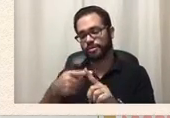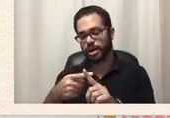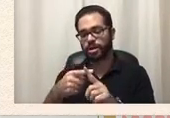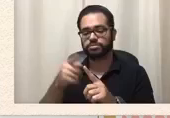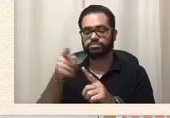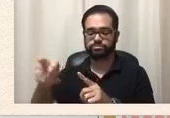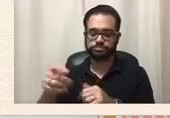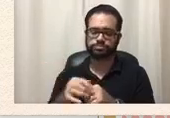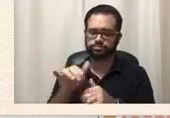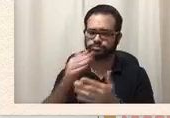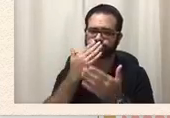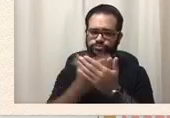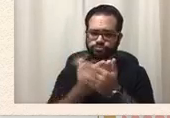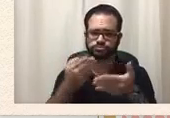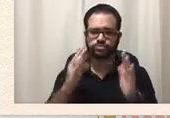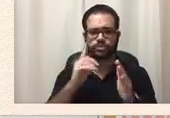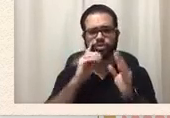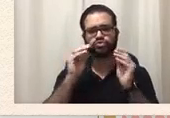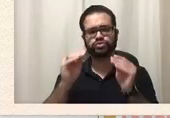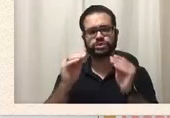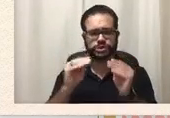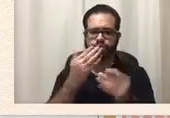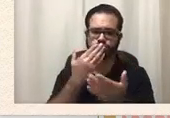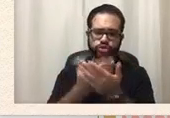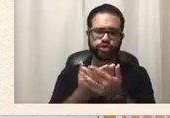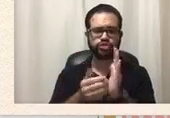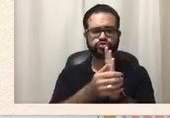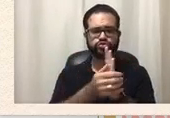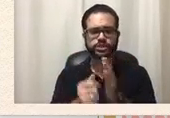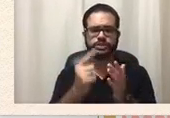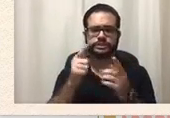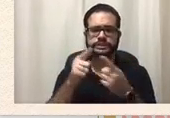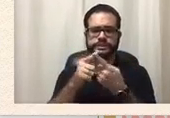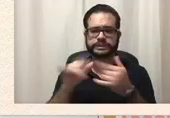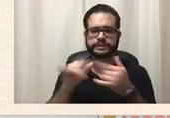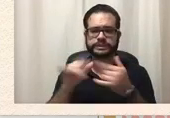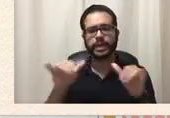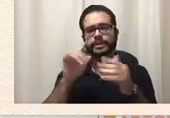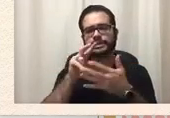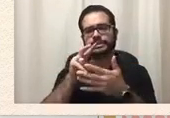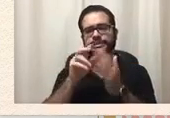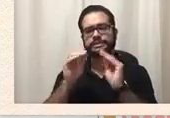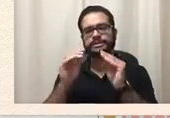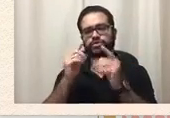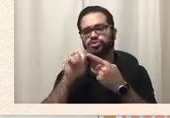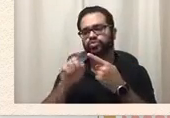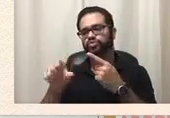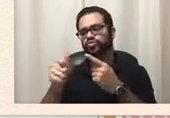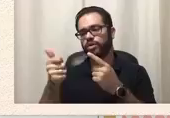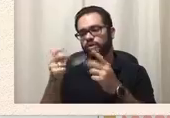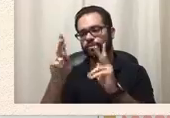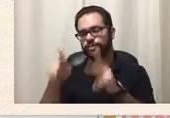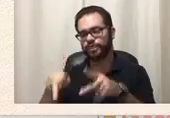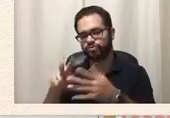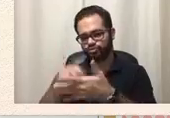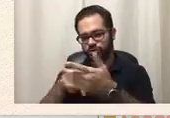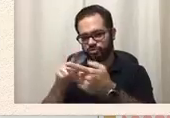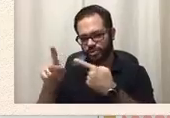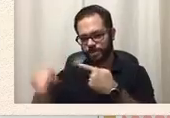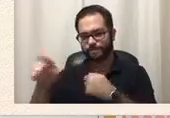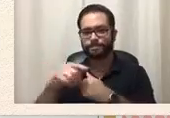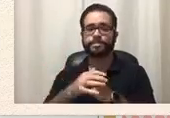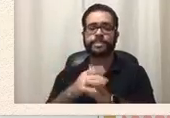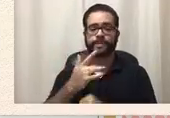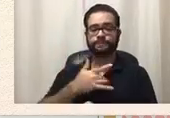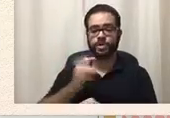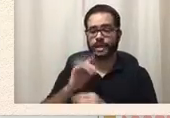to teach kids great reading and writing strategies while also teaching them to read for someone else. The kids feel like they are teachers to the